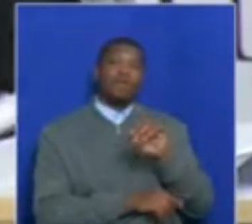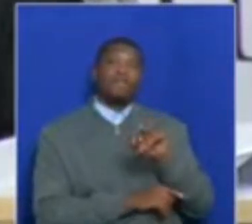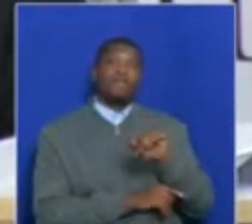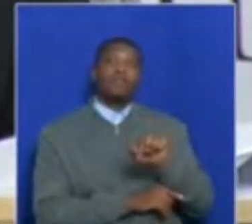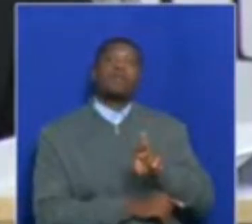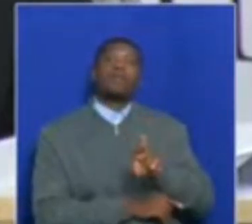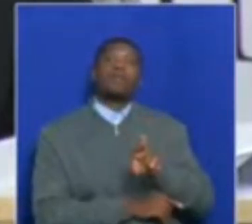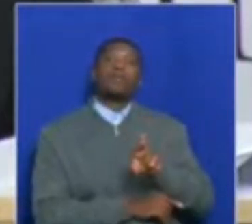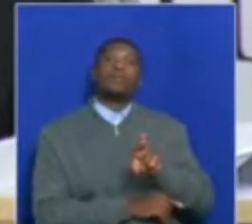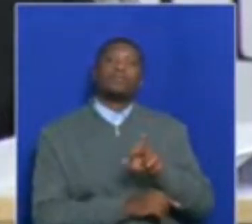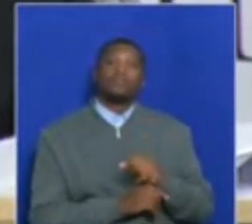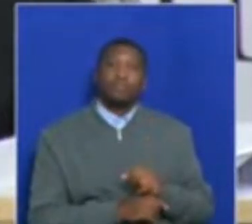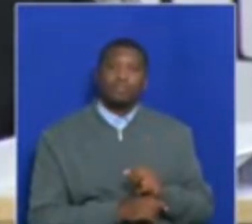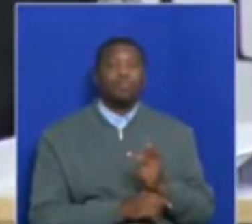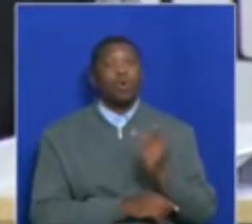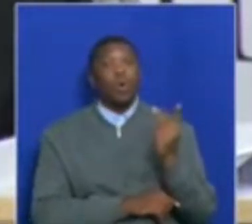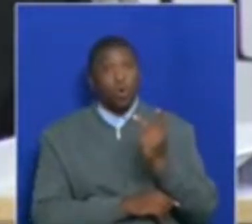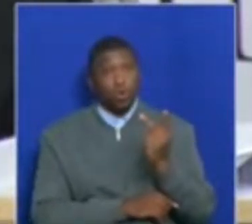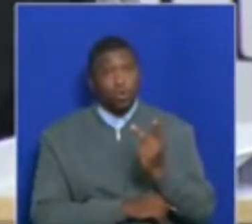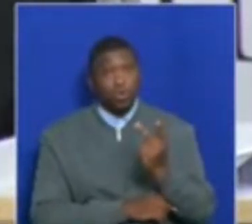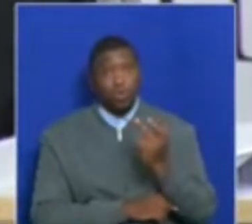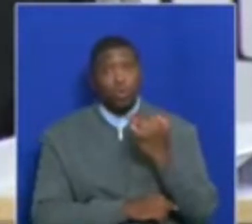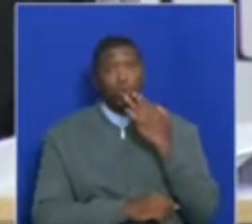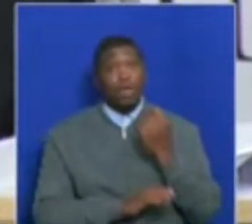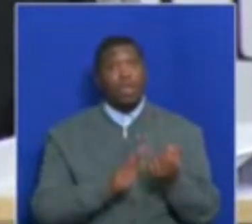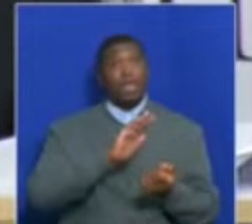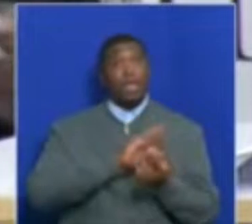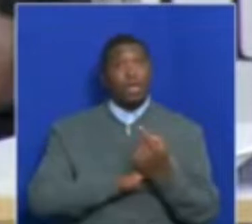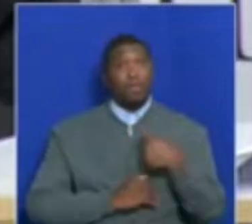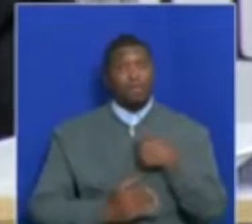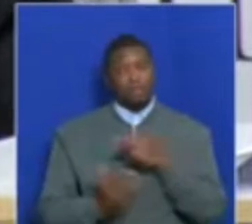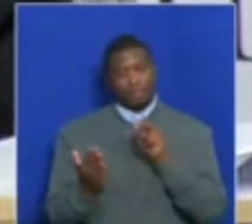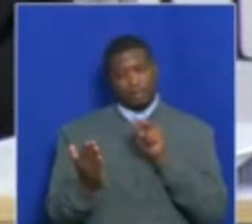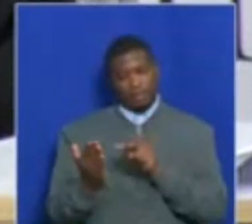Also, when I looked at there's a statement of the